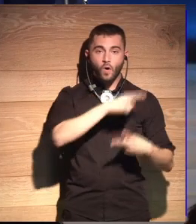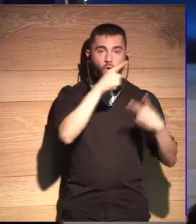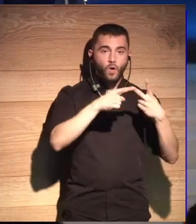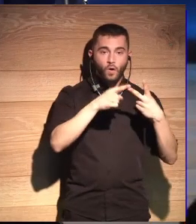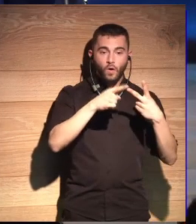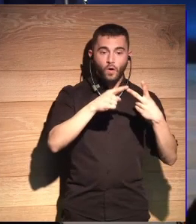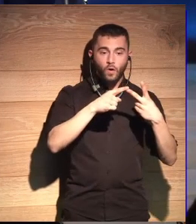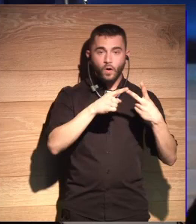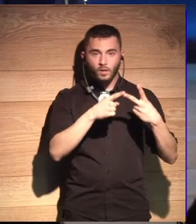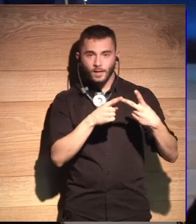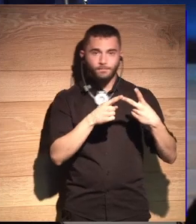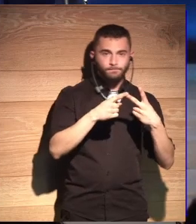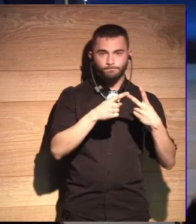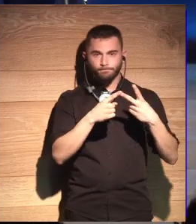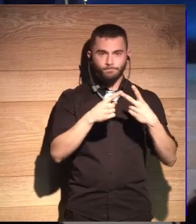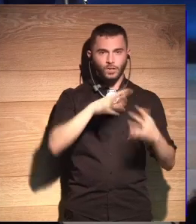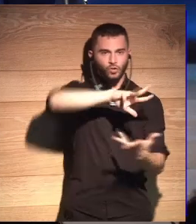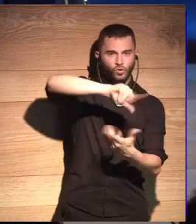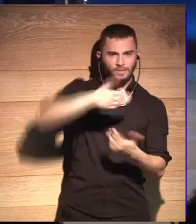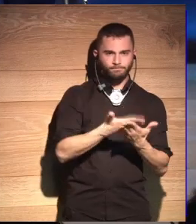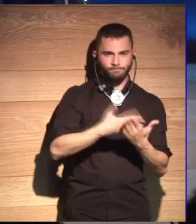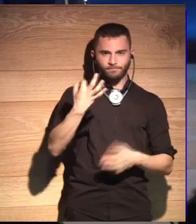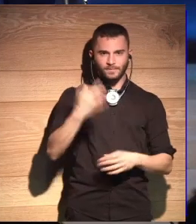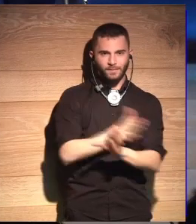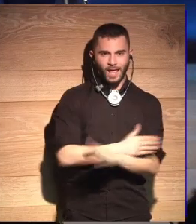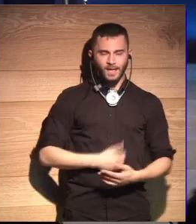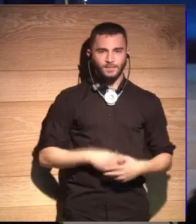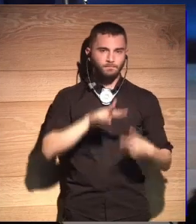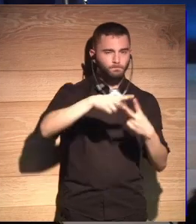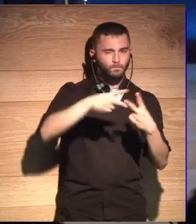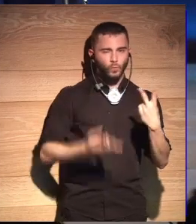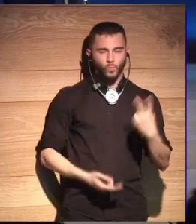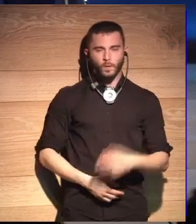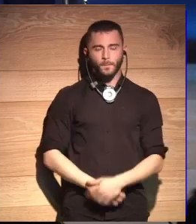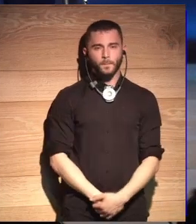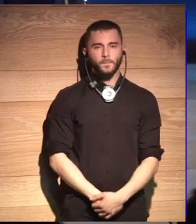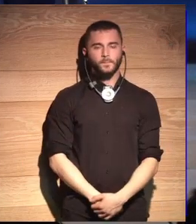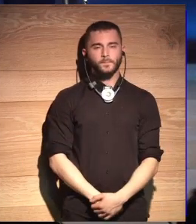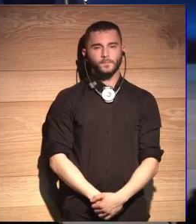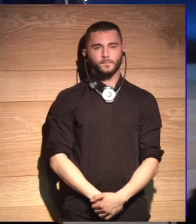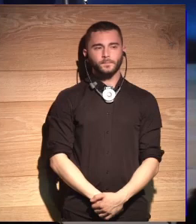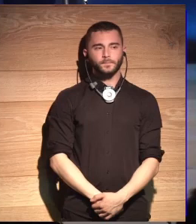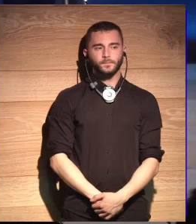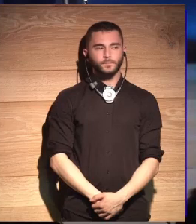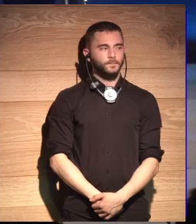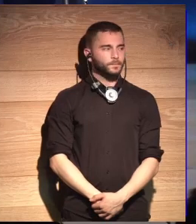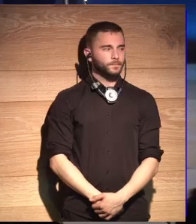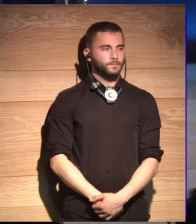society, or that there is a bias or confirmation or verification bias in news?